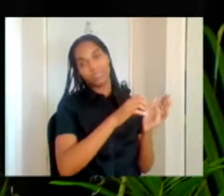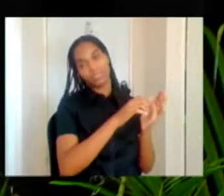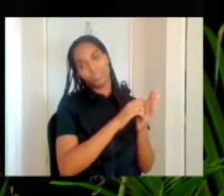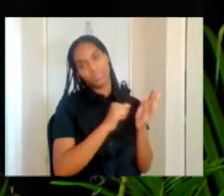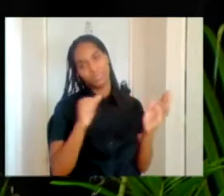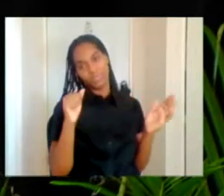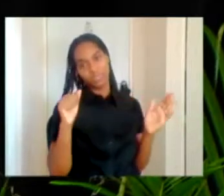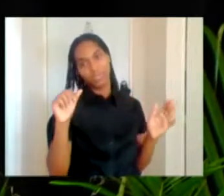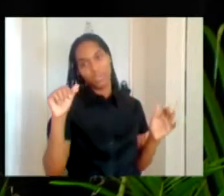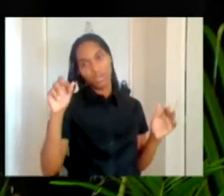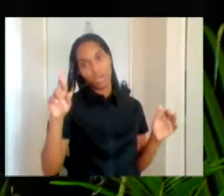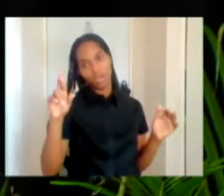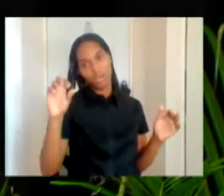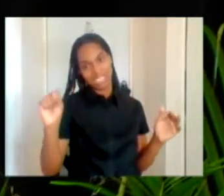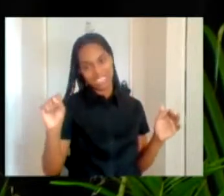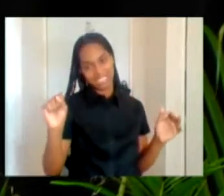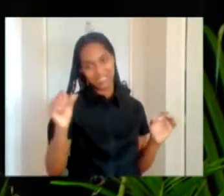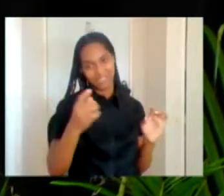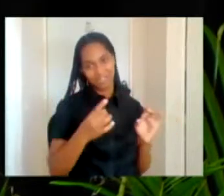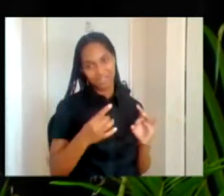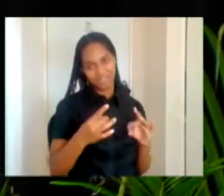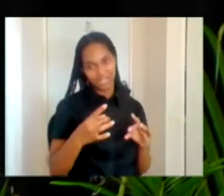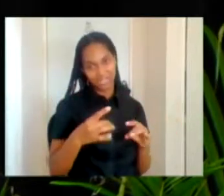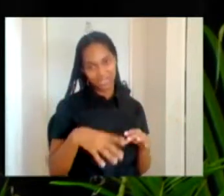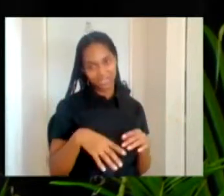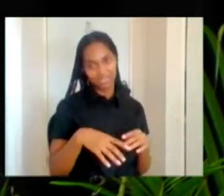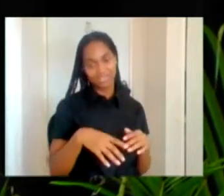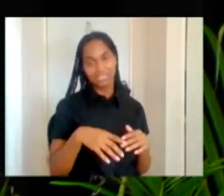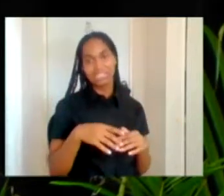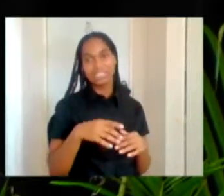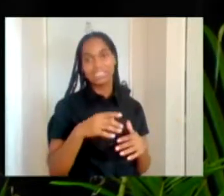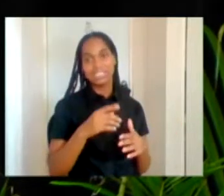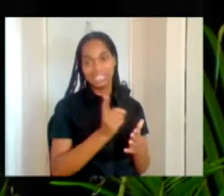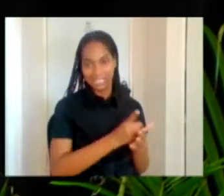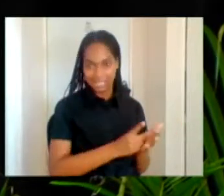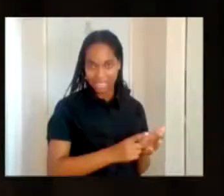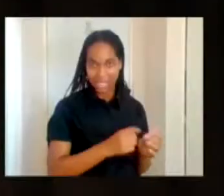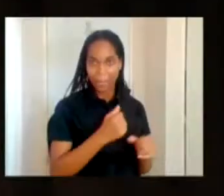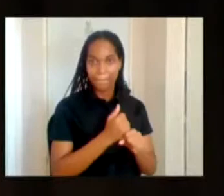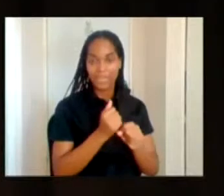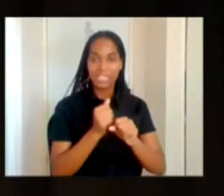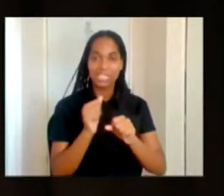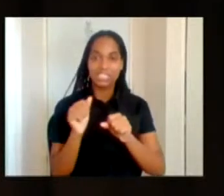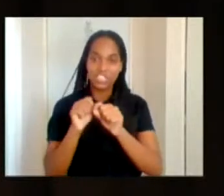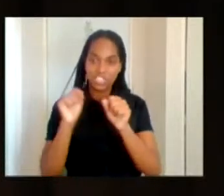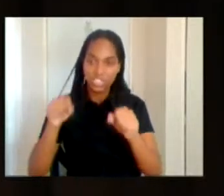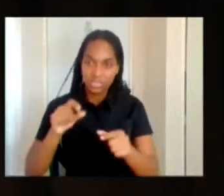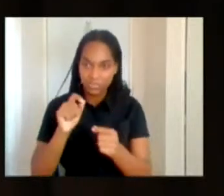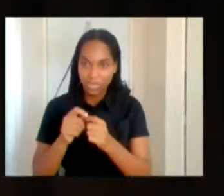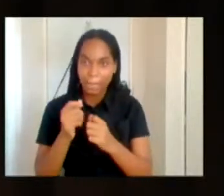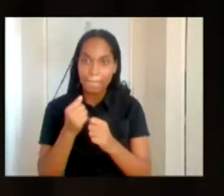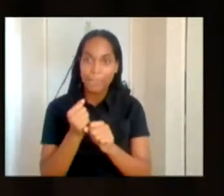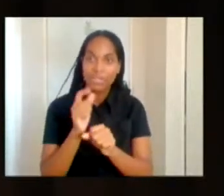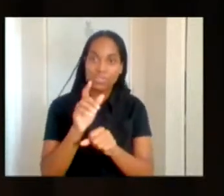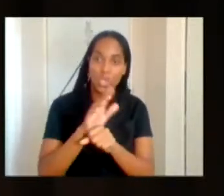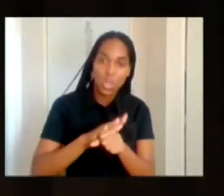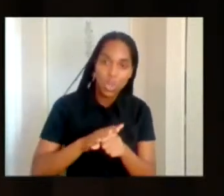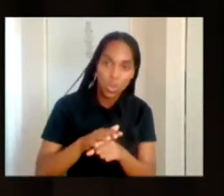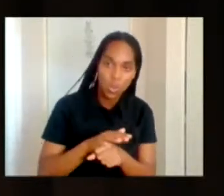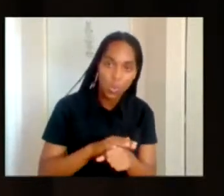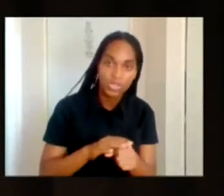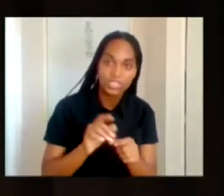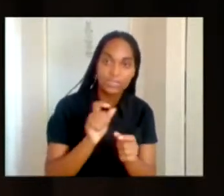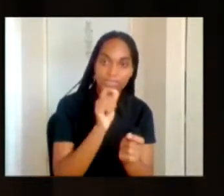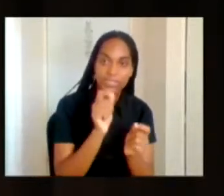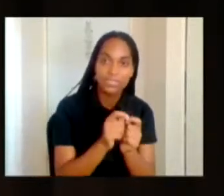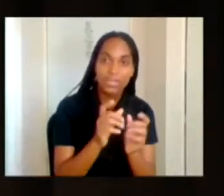RS feeds, skin and design that, make it station specific, make it local specific, add a player to